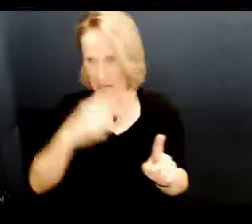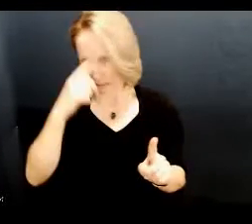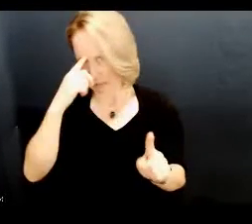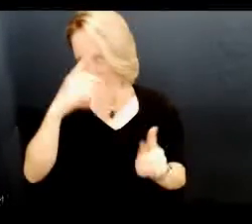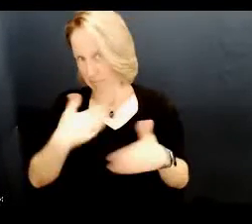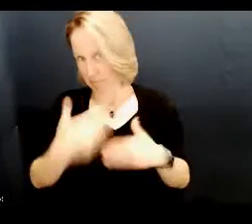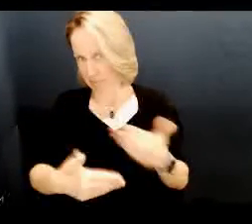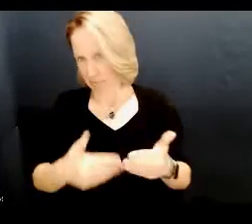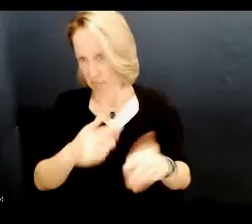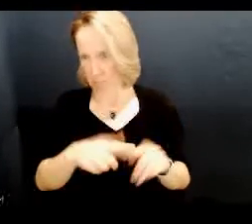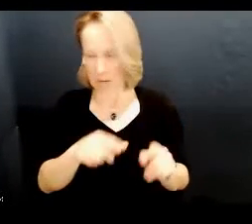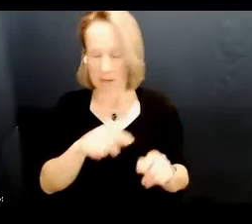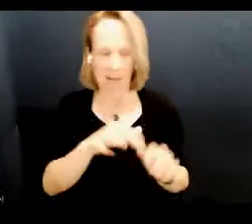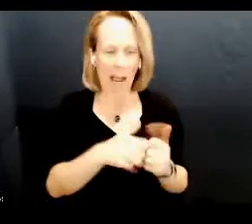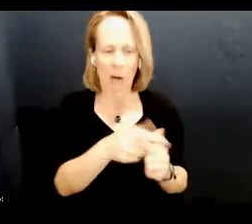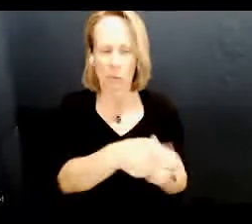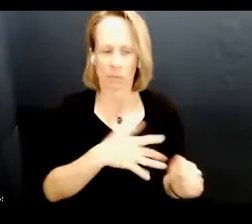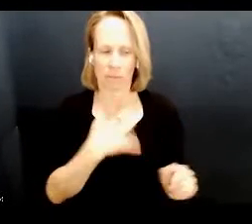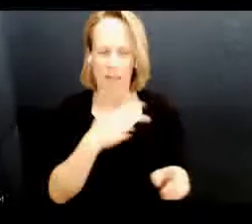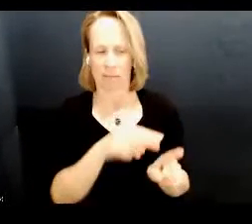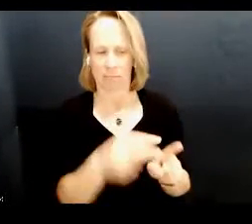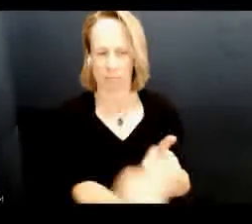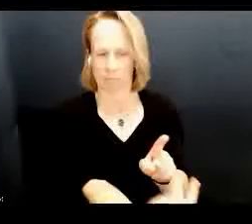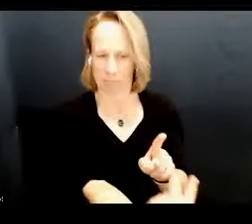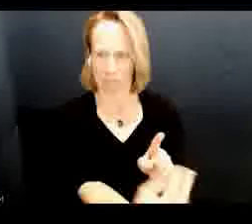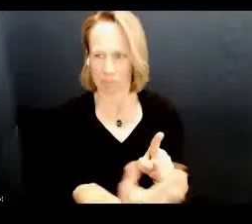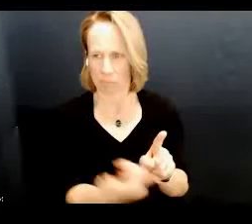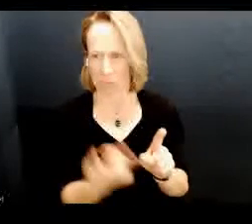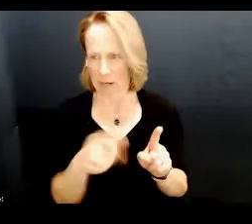that link in the chat for everyone.